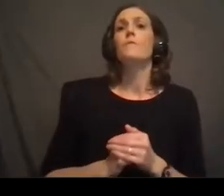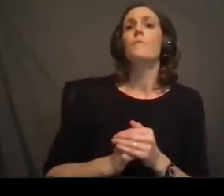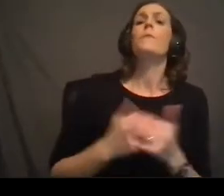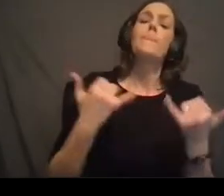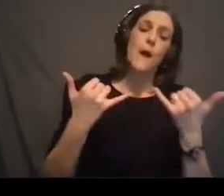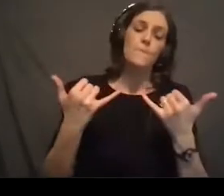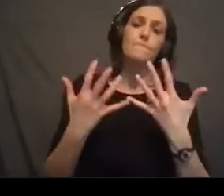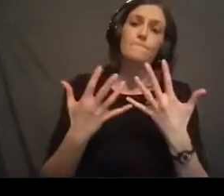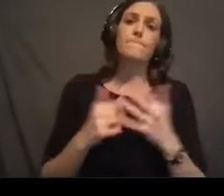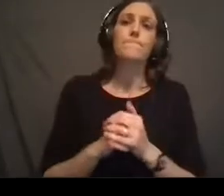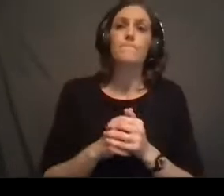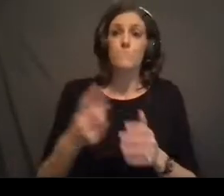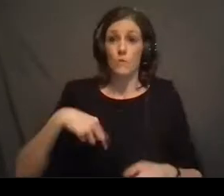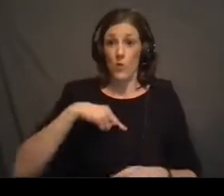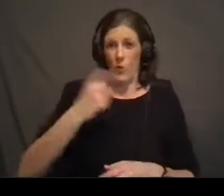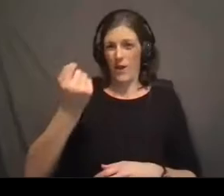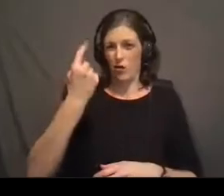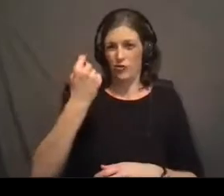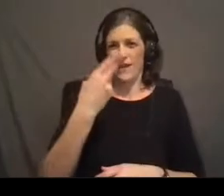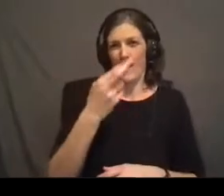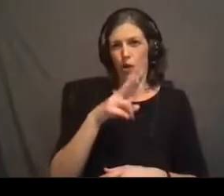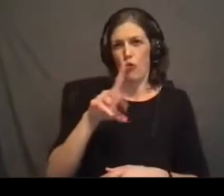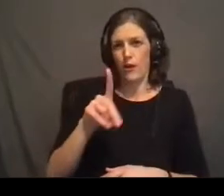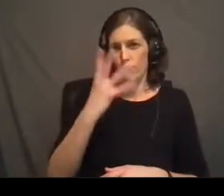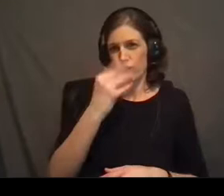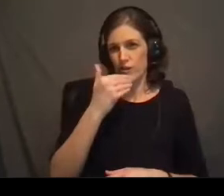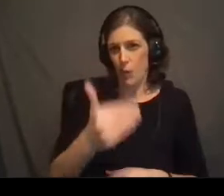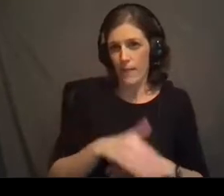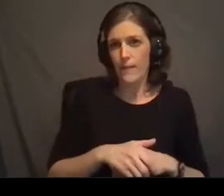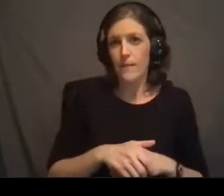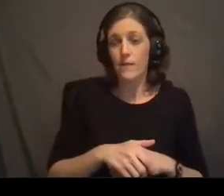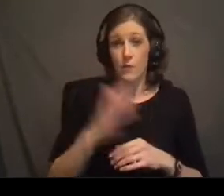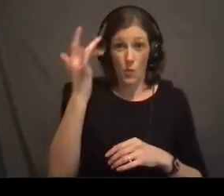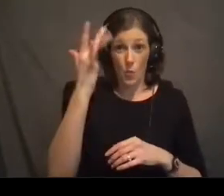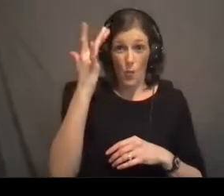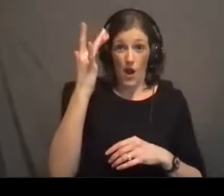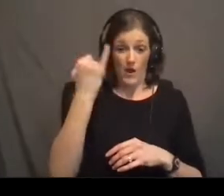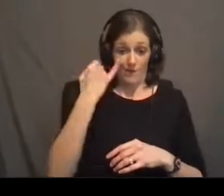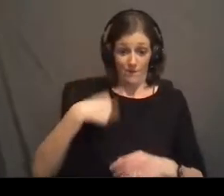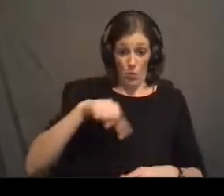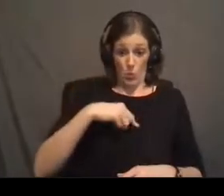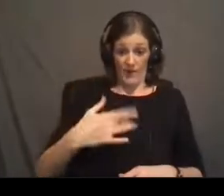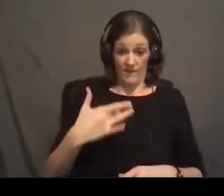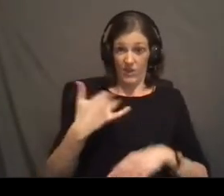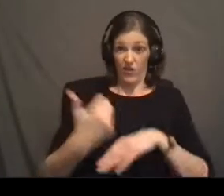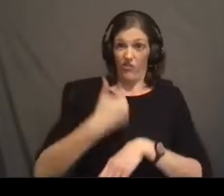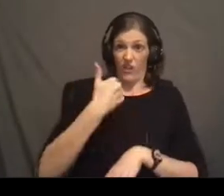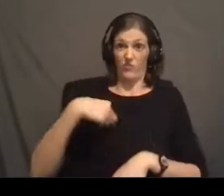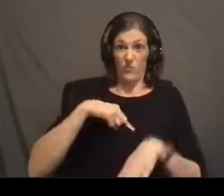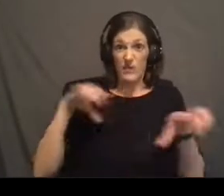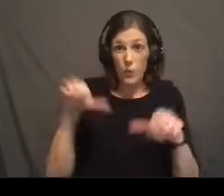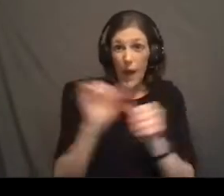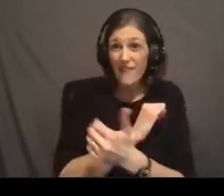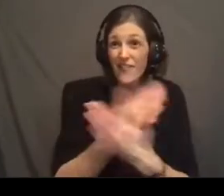Now, we understand Herod pretty well, because when we feel threatened, we do all that we can to